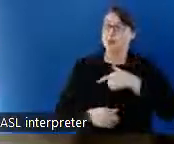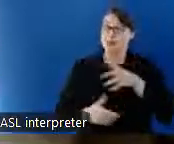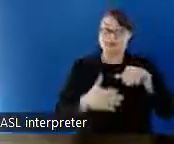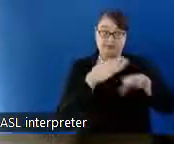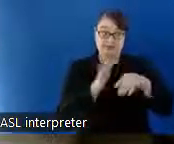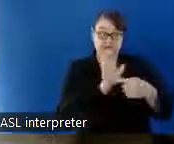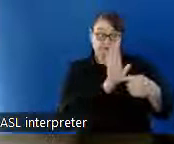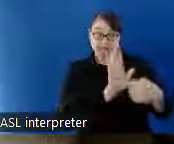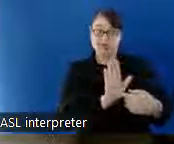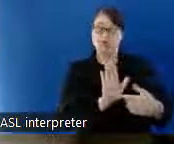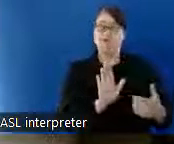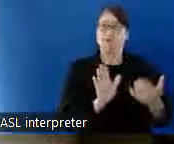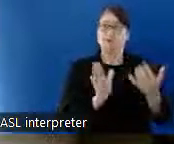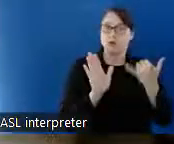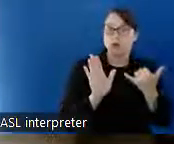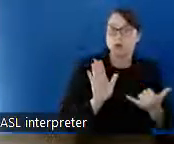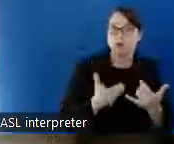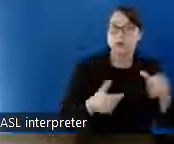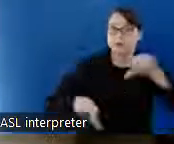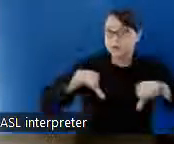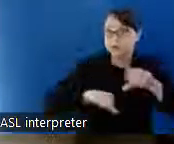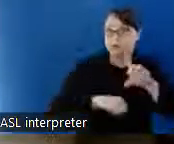aware of what is happening.